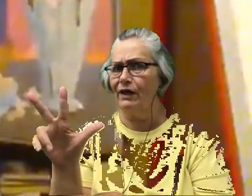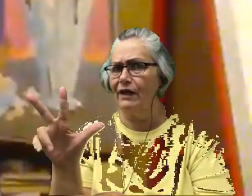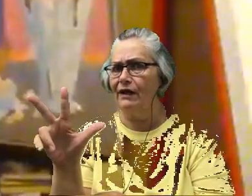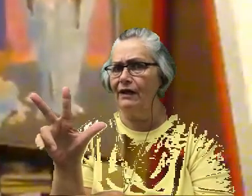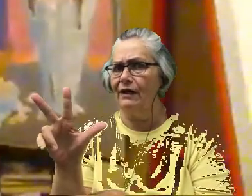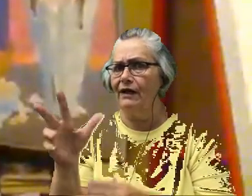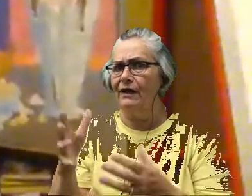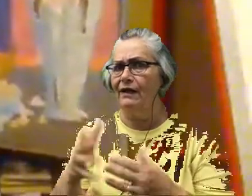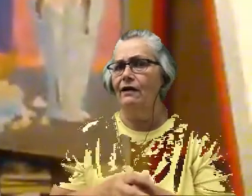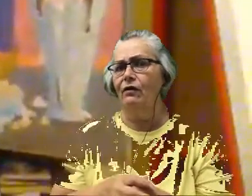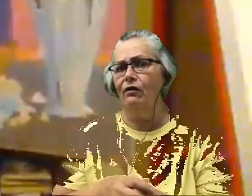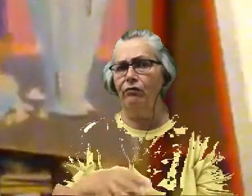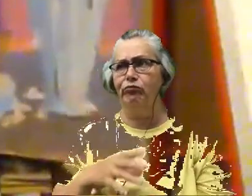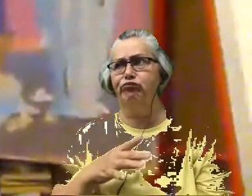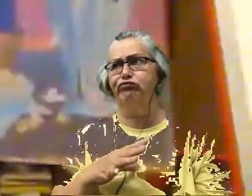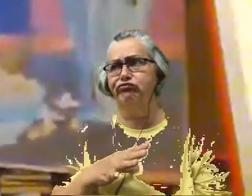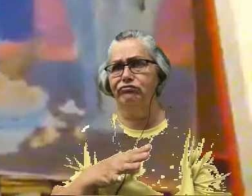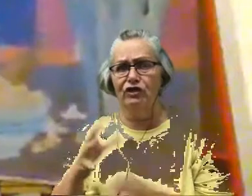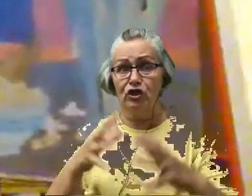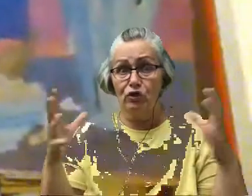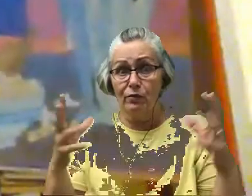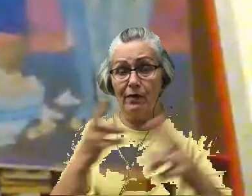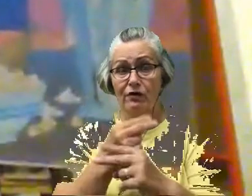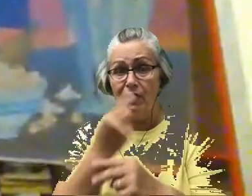much fuss, Rabbit thought.